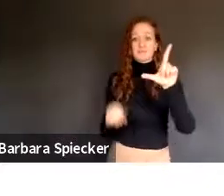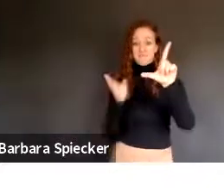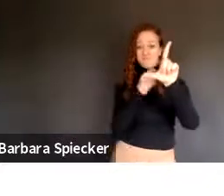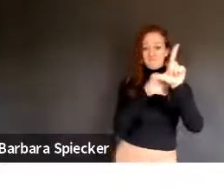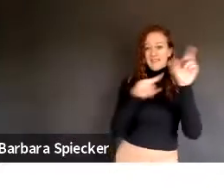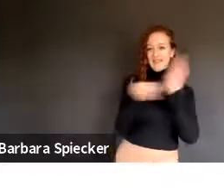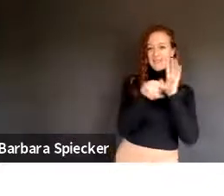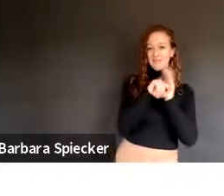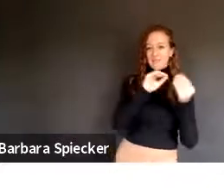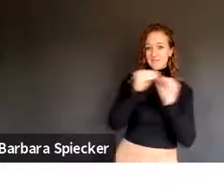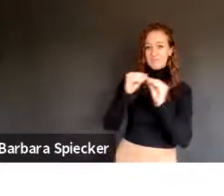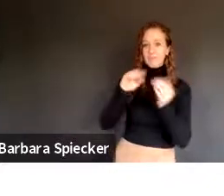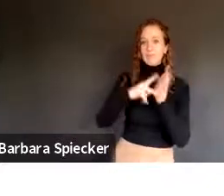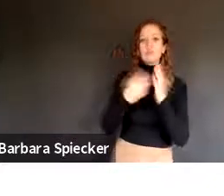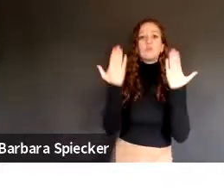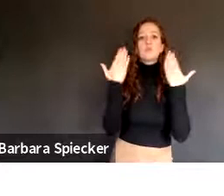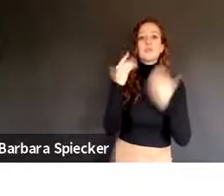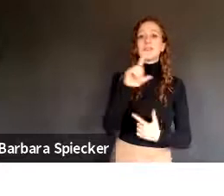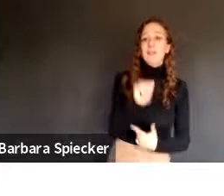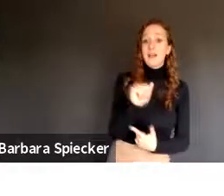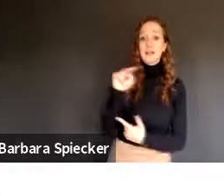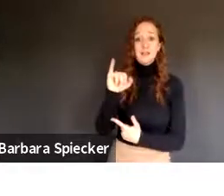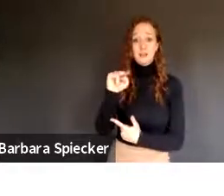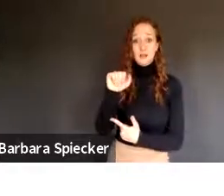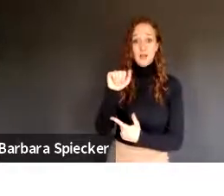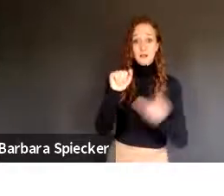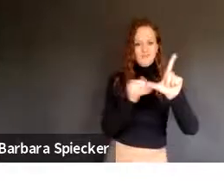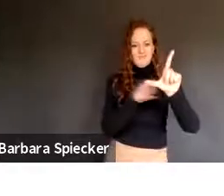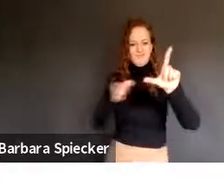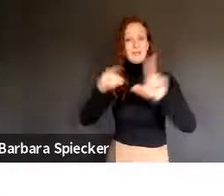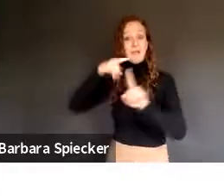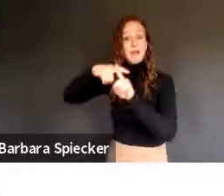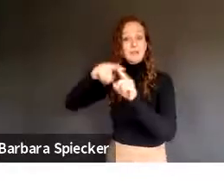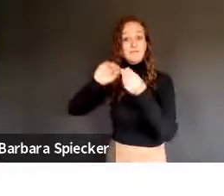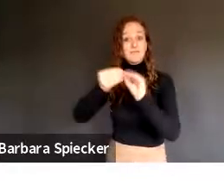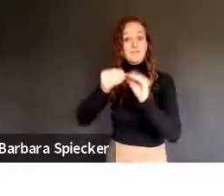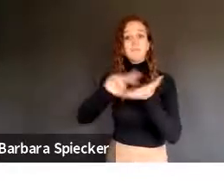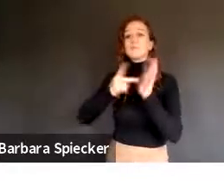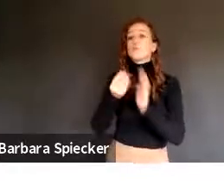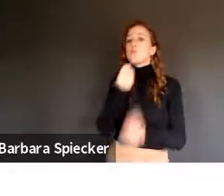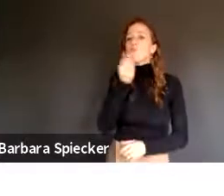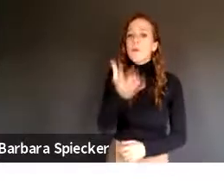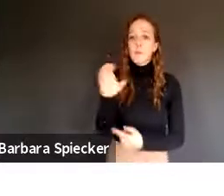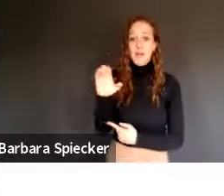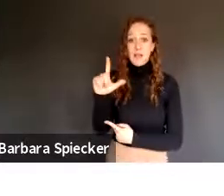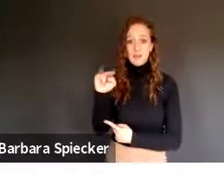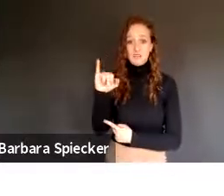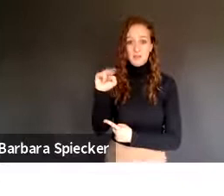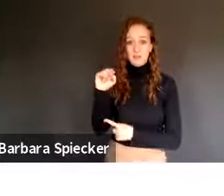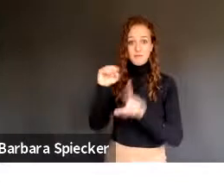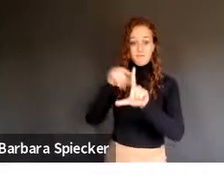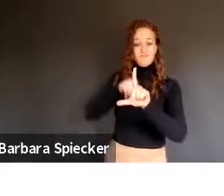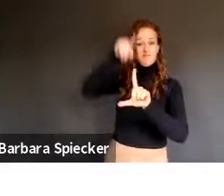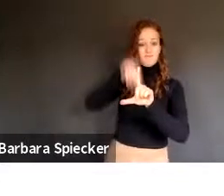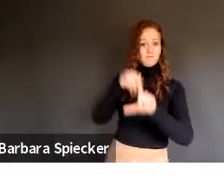is a metric of ENSO. You see the negative values down below on the left indicating the cool La Nina phase, and then positive